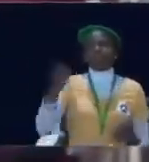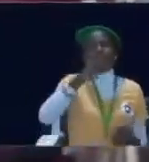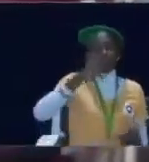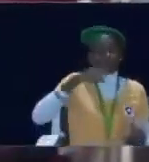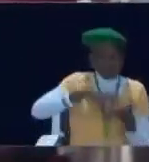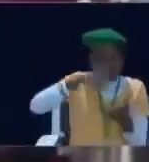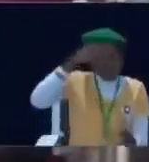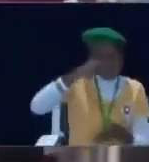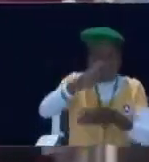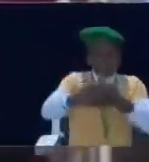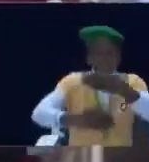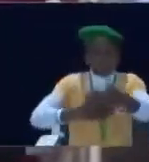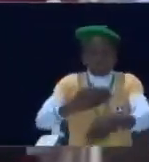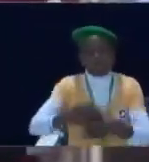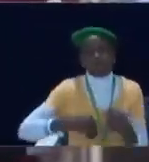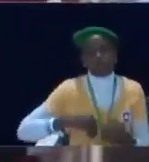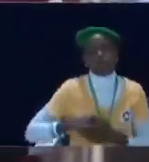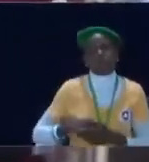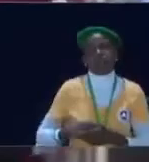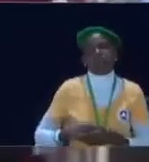learn the process.